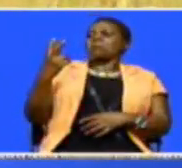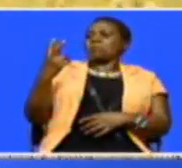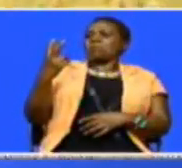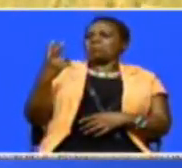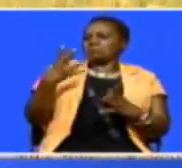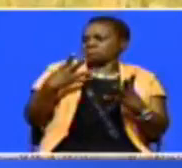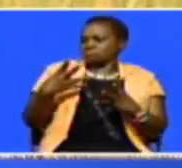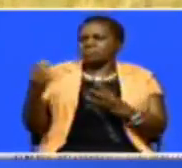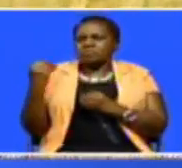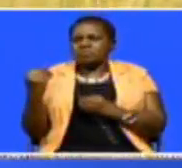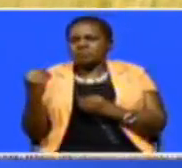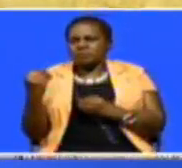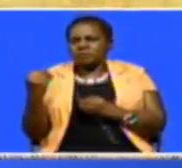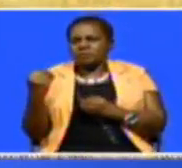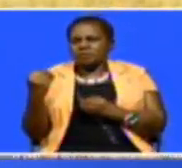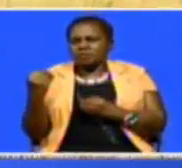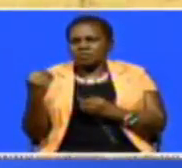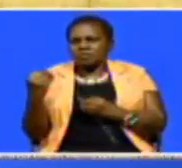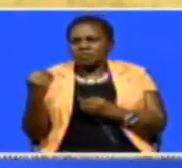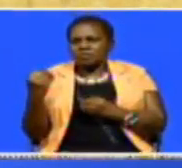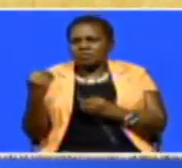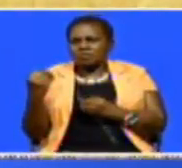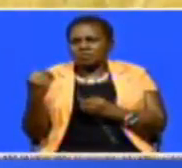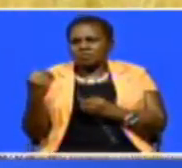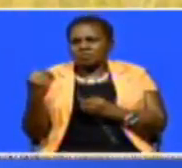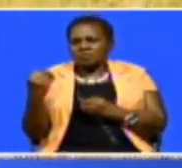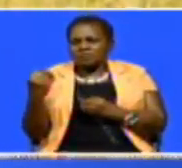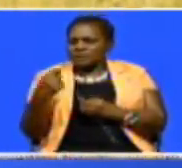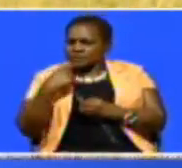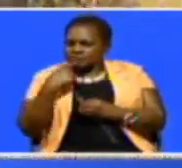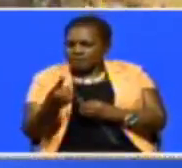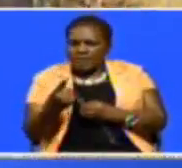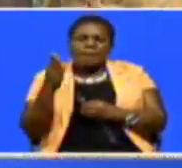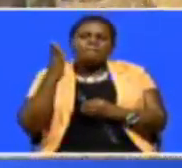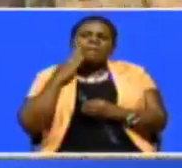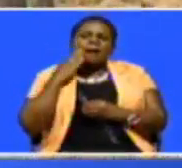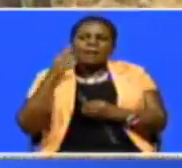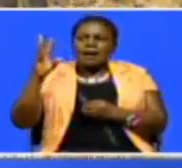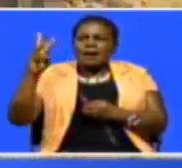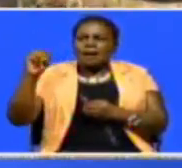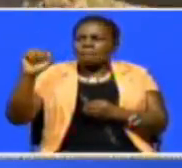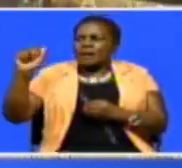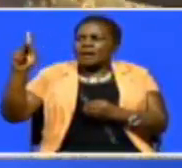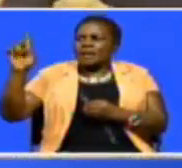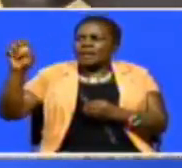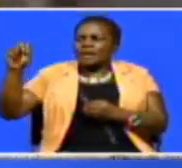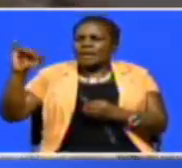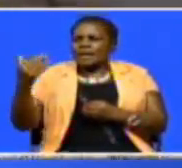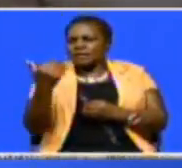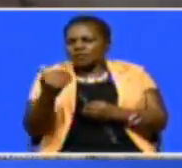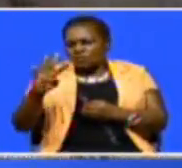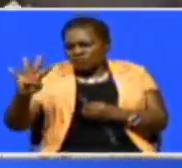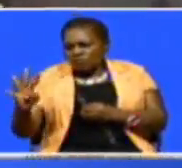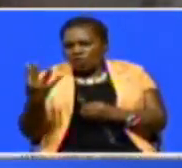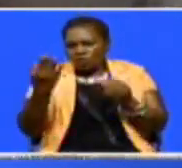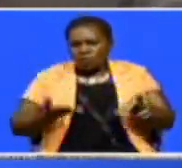in the neighborhood. On closer look, there's a calf. The rangers tell us the mother's name is McKenna, and this is her fourth calf,